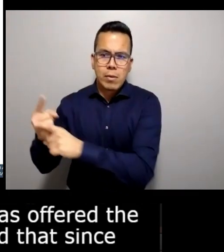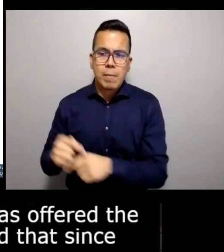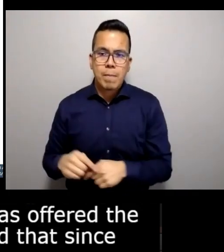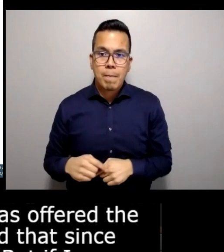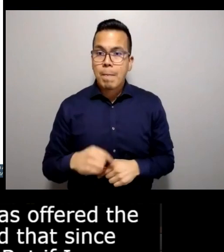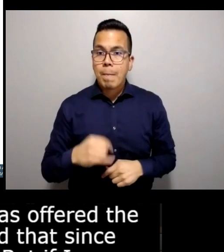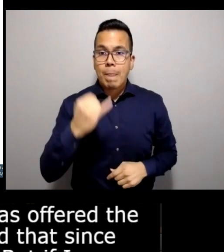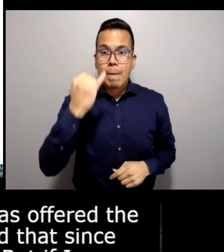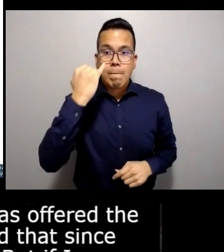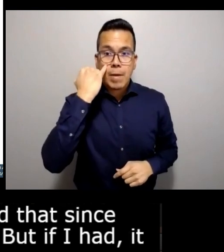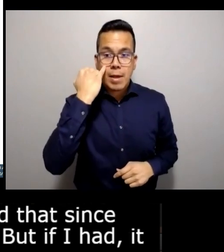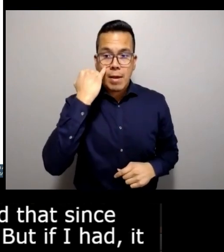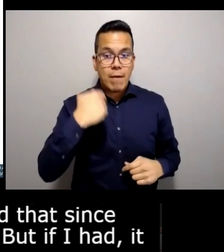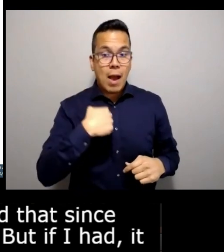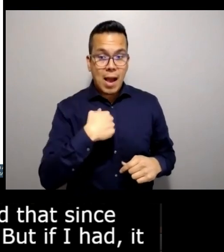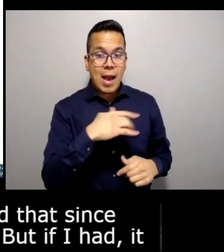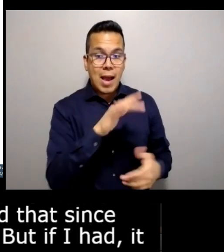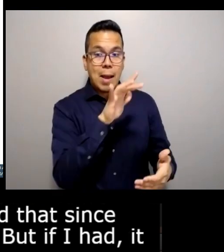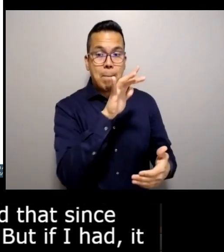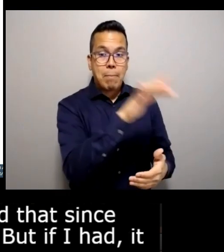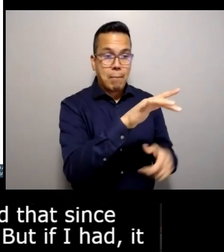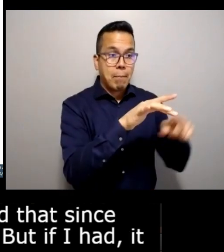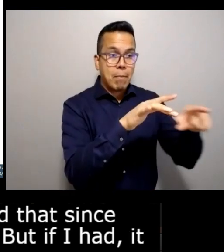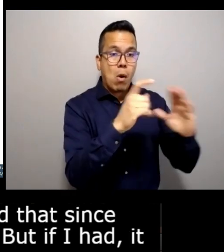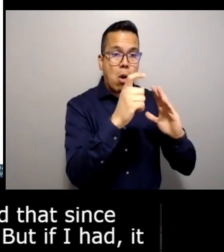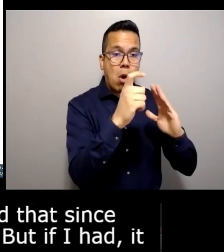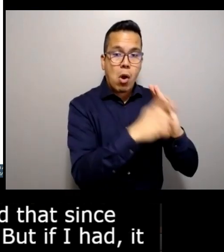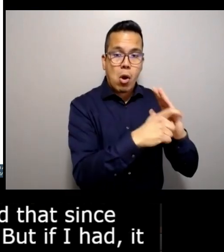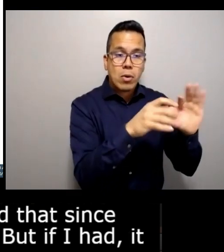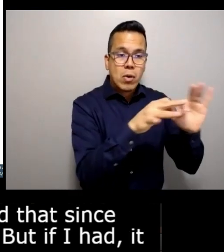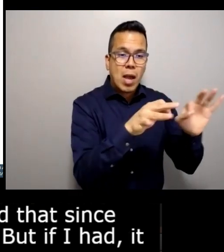would be, of course, an issue.